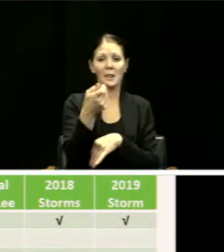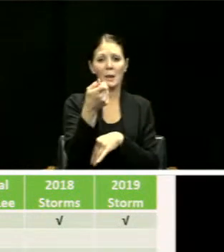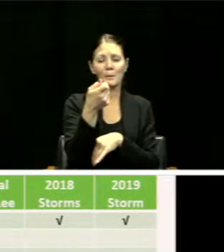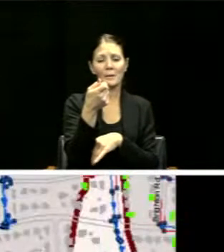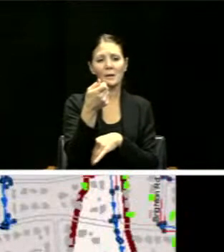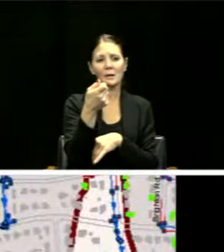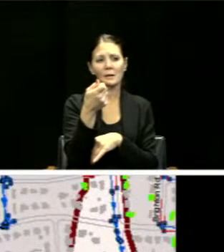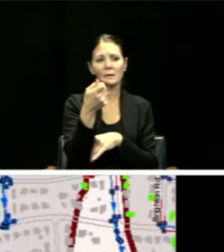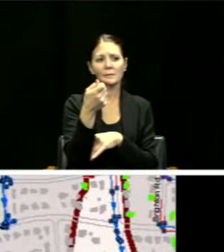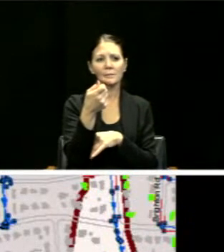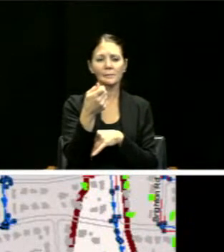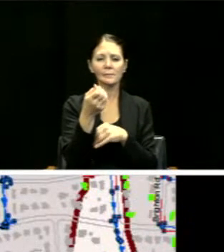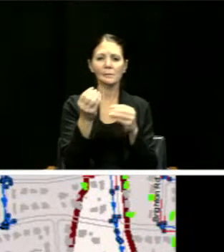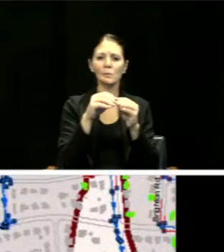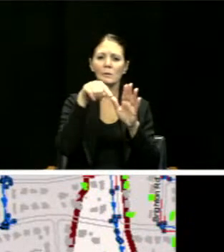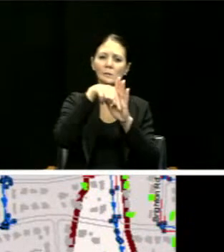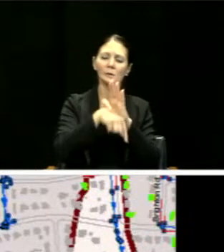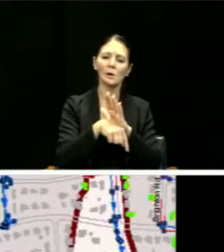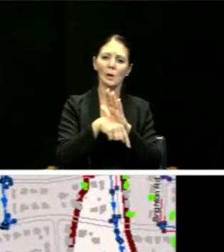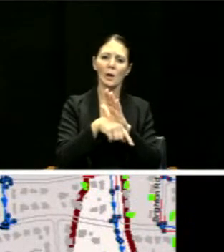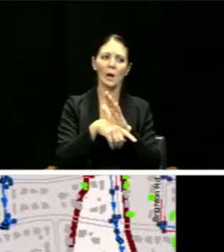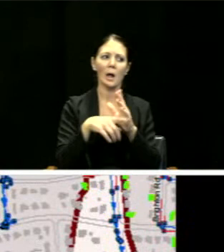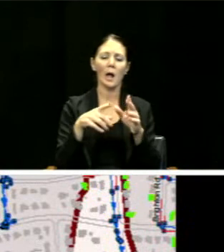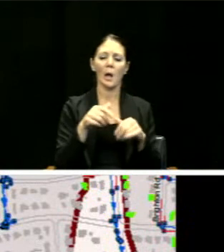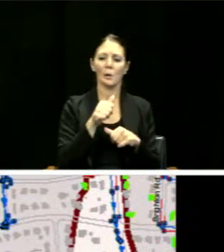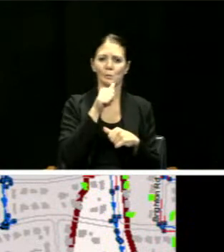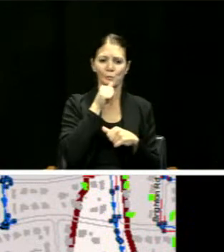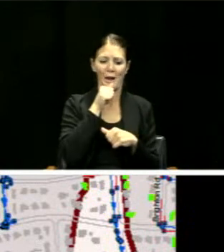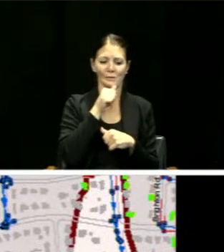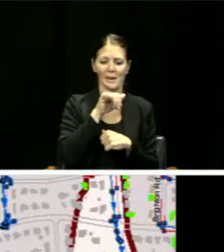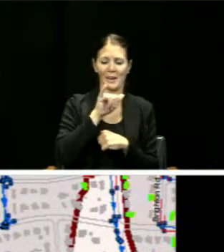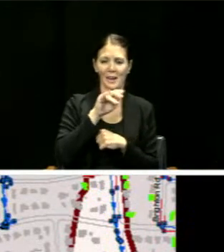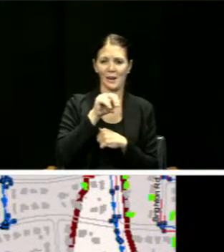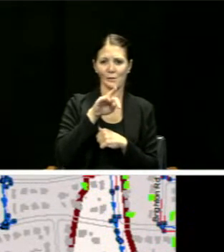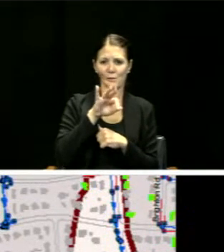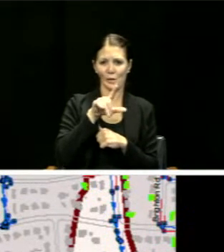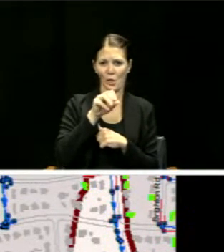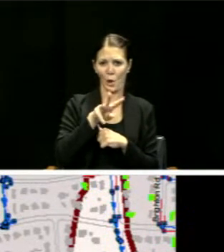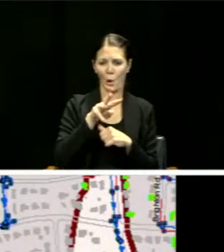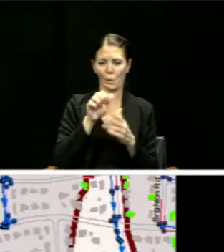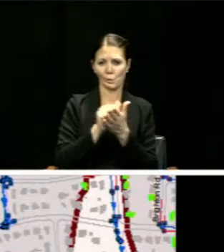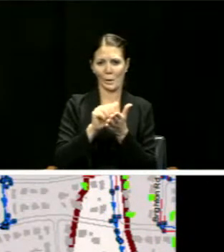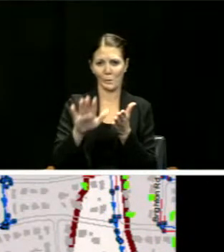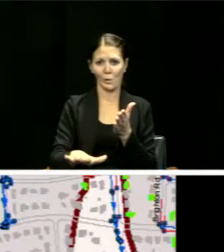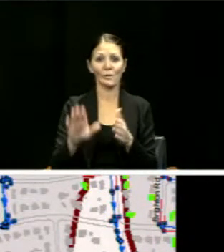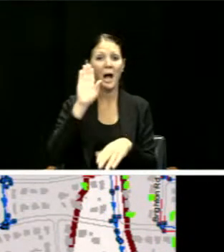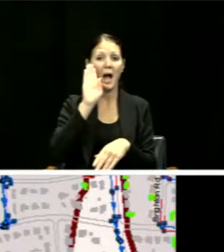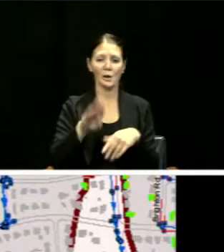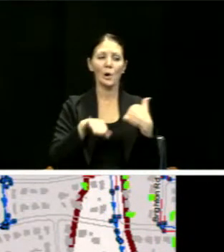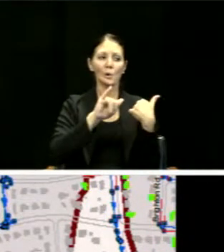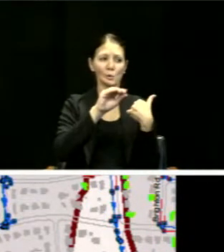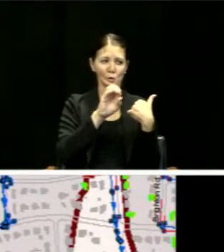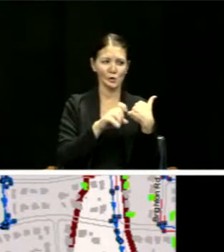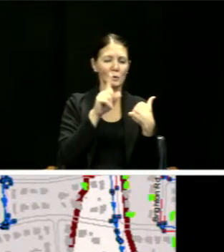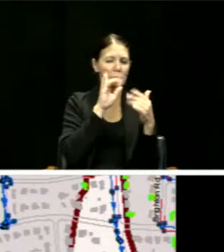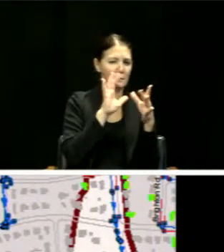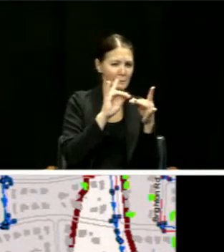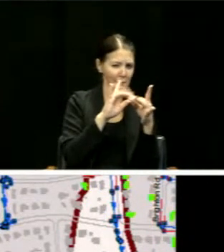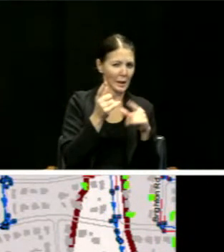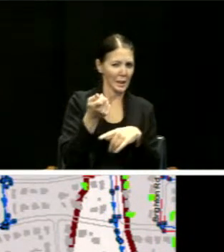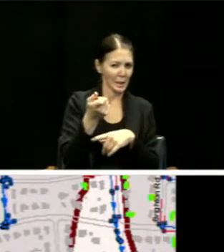private inflow removal. And I know Joe had mentioned a little bit about this